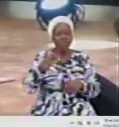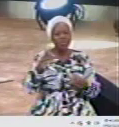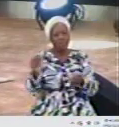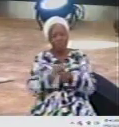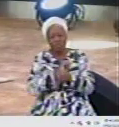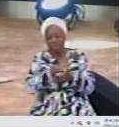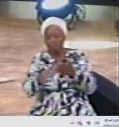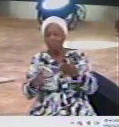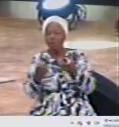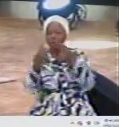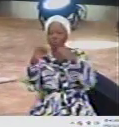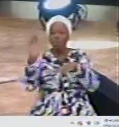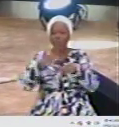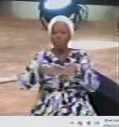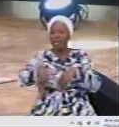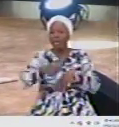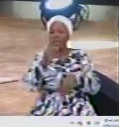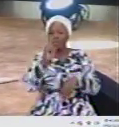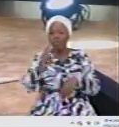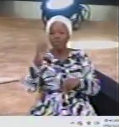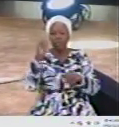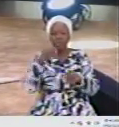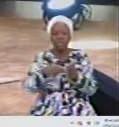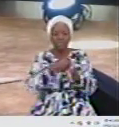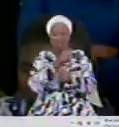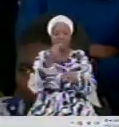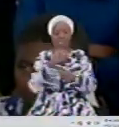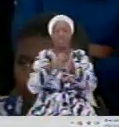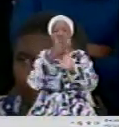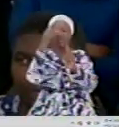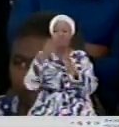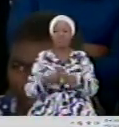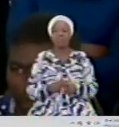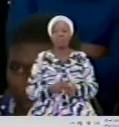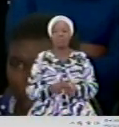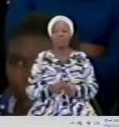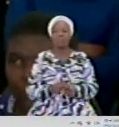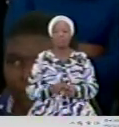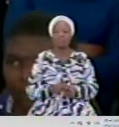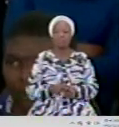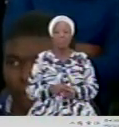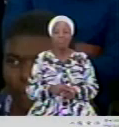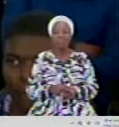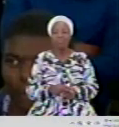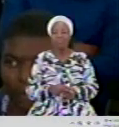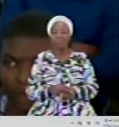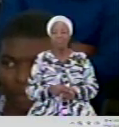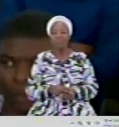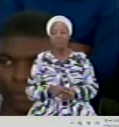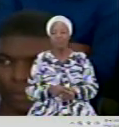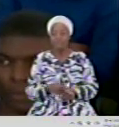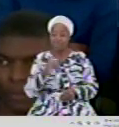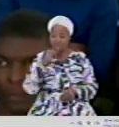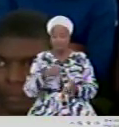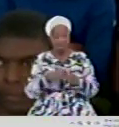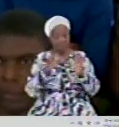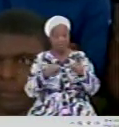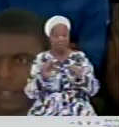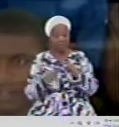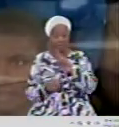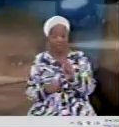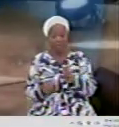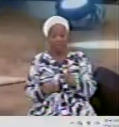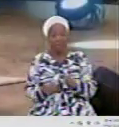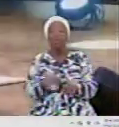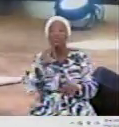destruction coming upon anyone this year in Jesus' name. Is it possible?